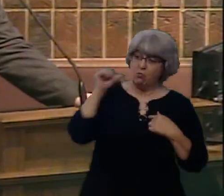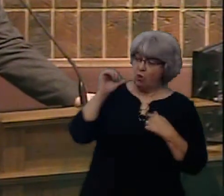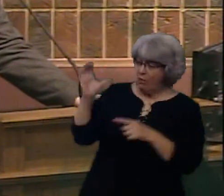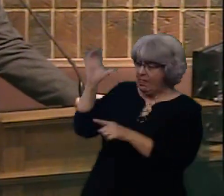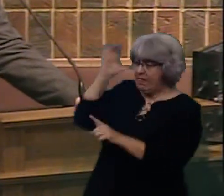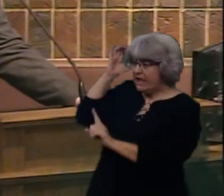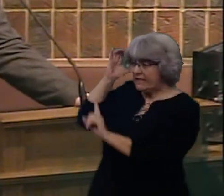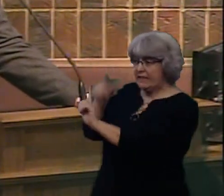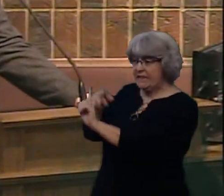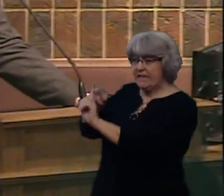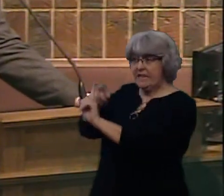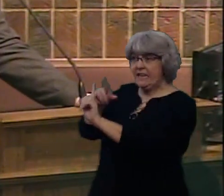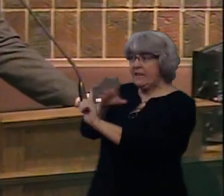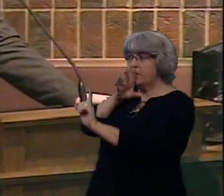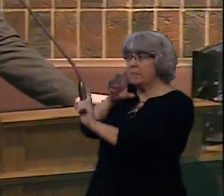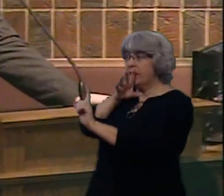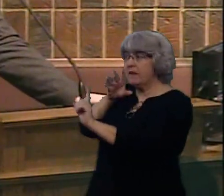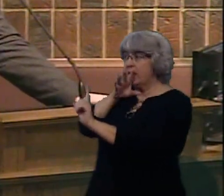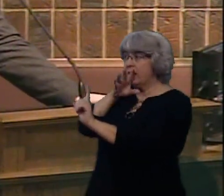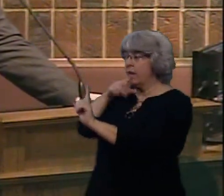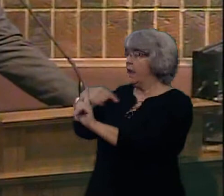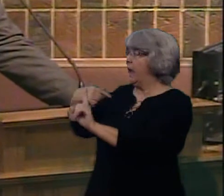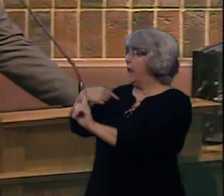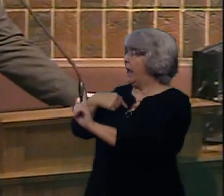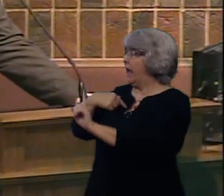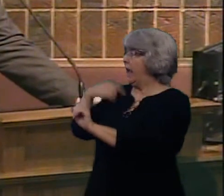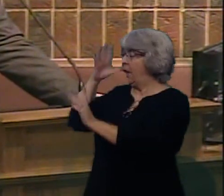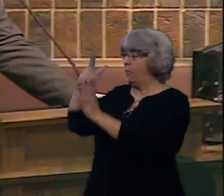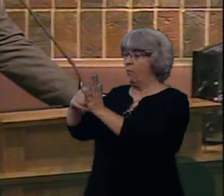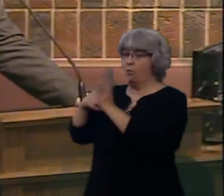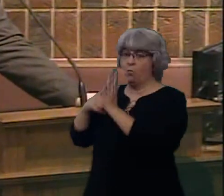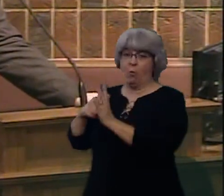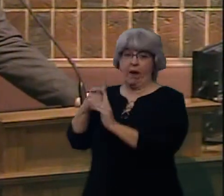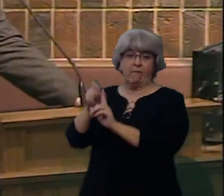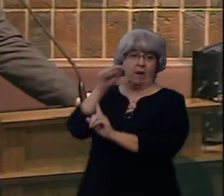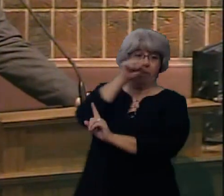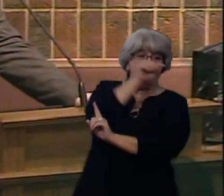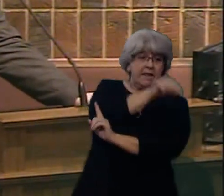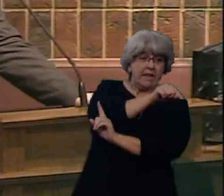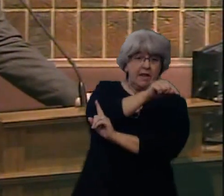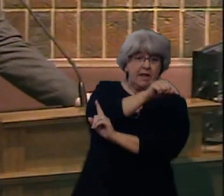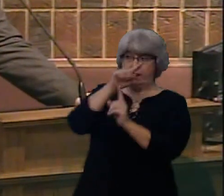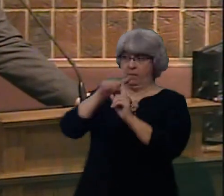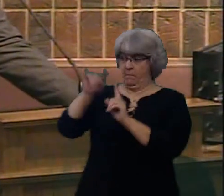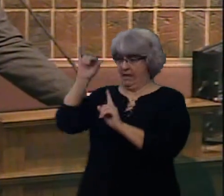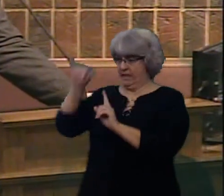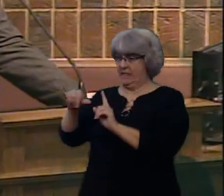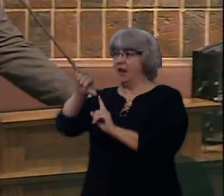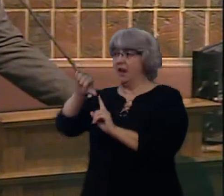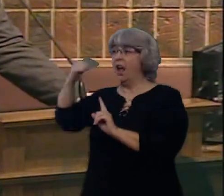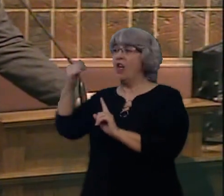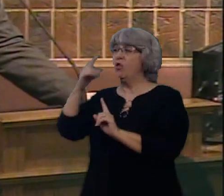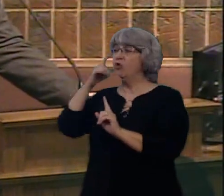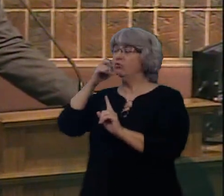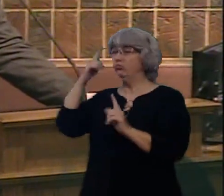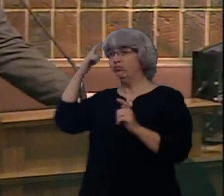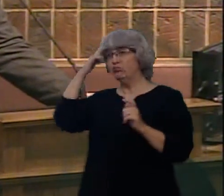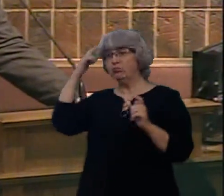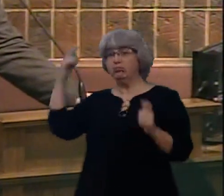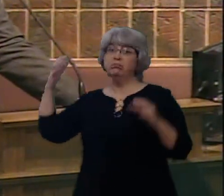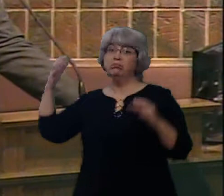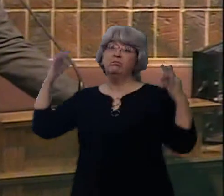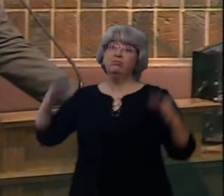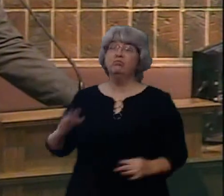he shall speak in my name, I myself will require it of him. But the prophet who presumes to speak a word in my